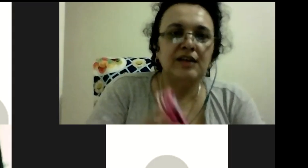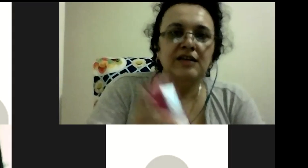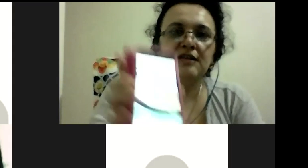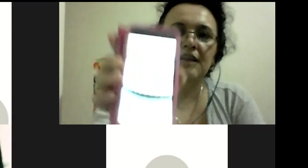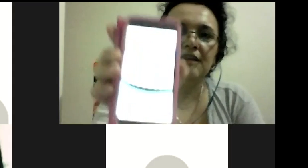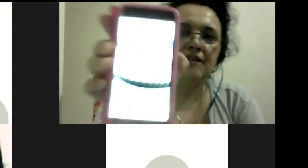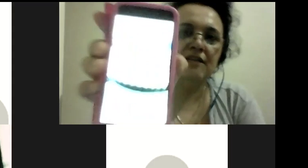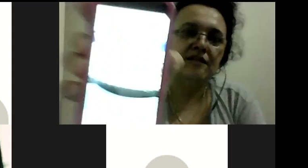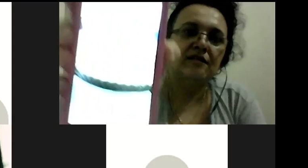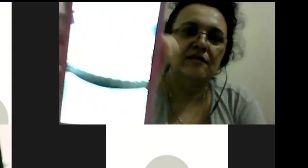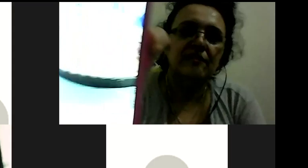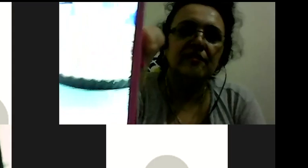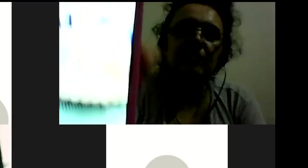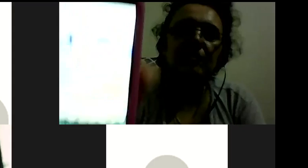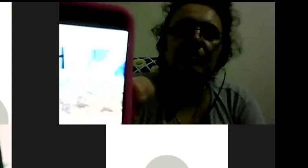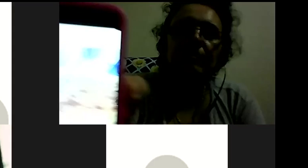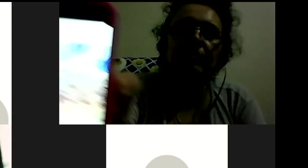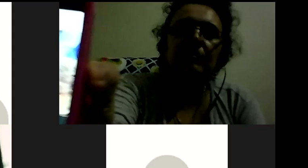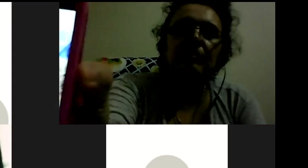Two quiches, like this.